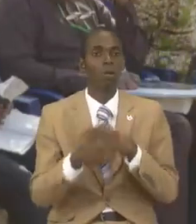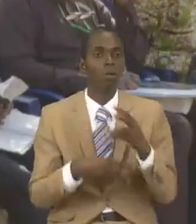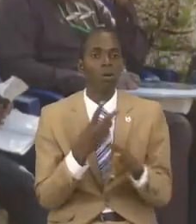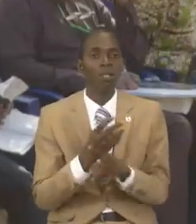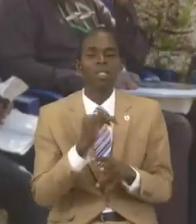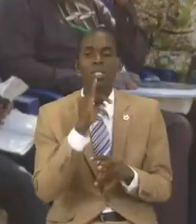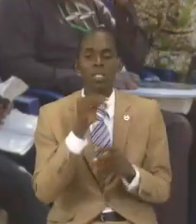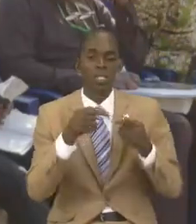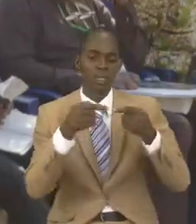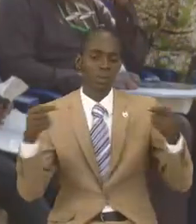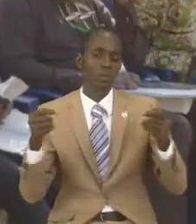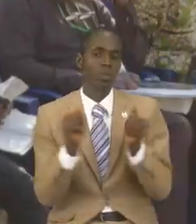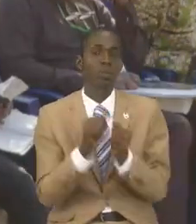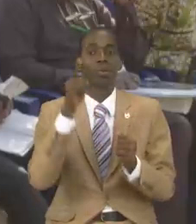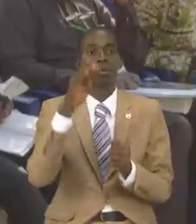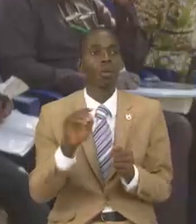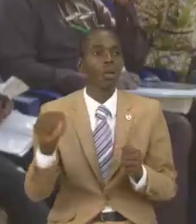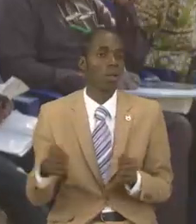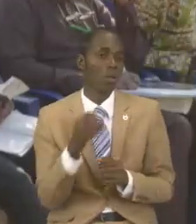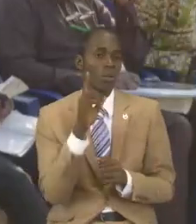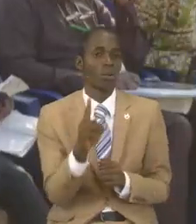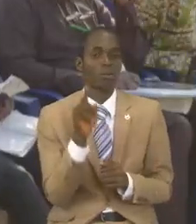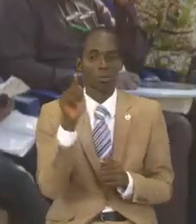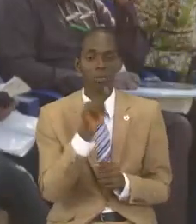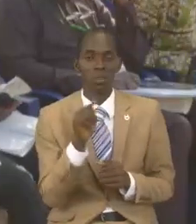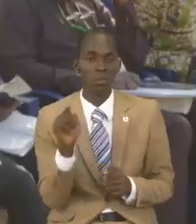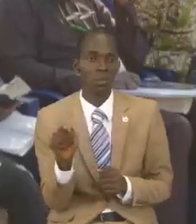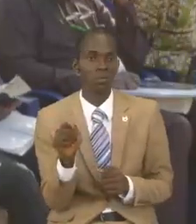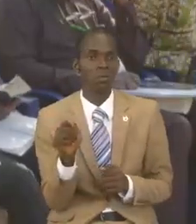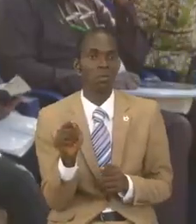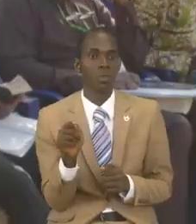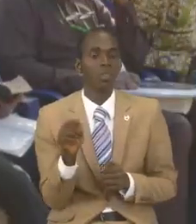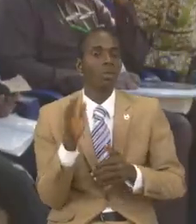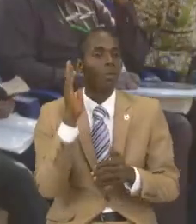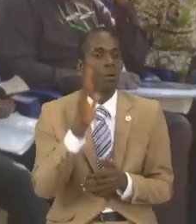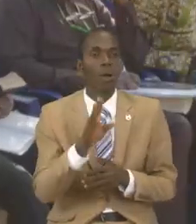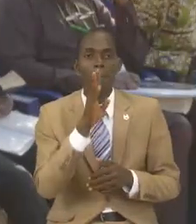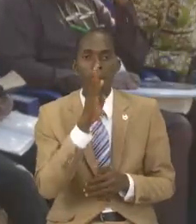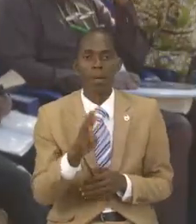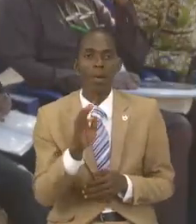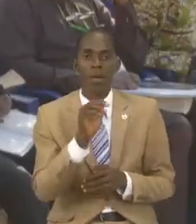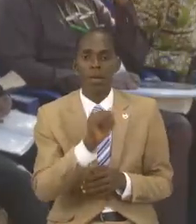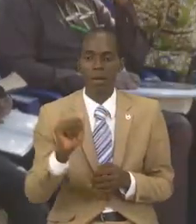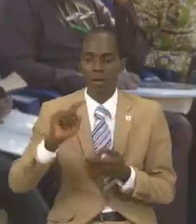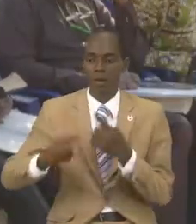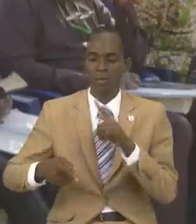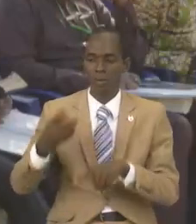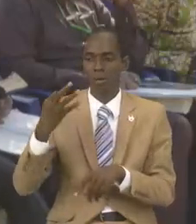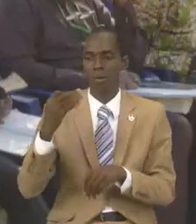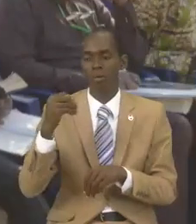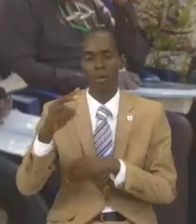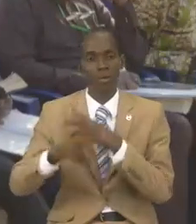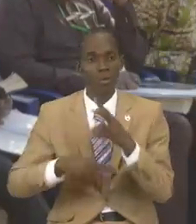enmity with God? Whosoever, therefore, will be a friend of the world,